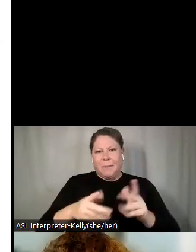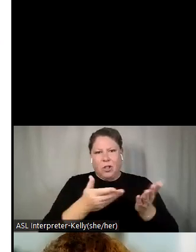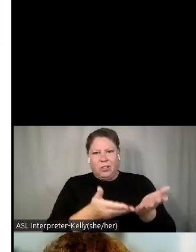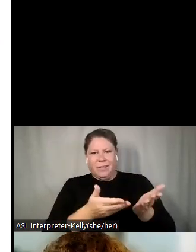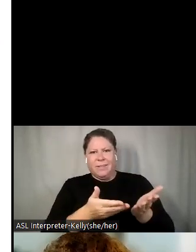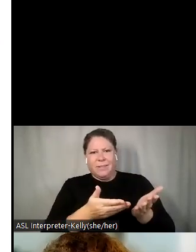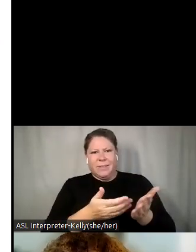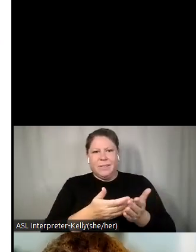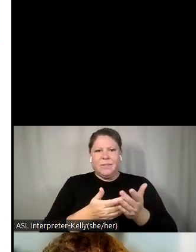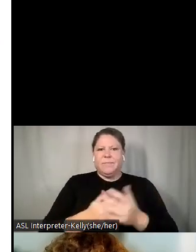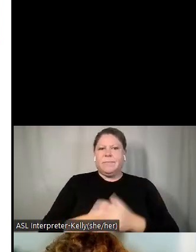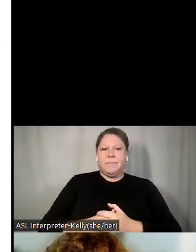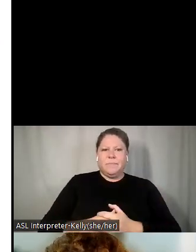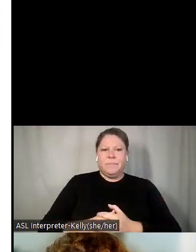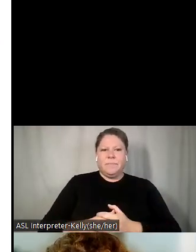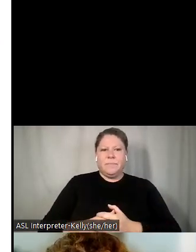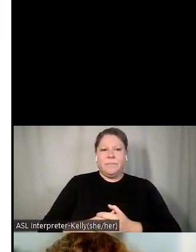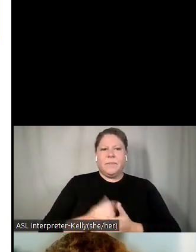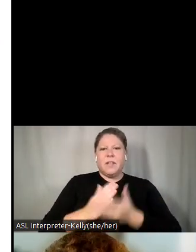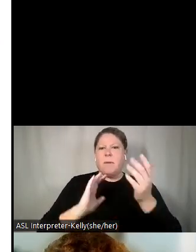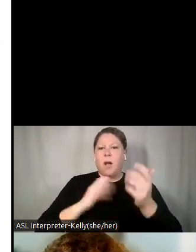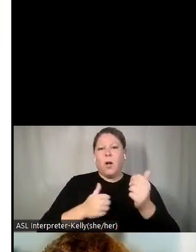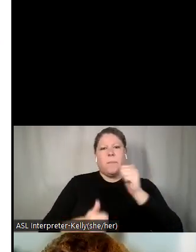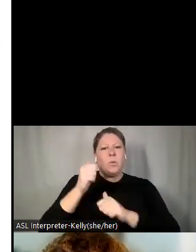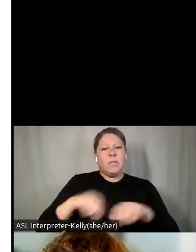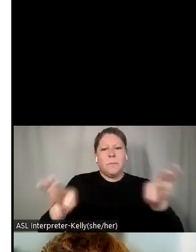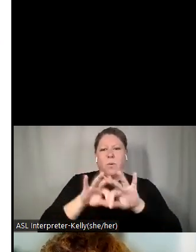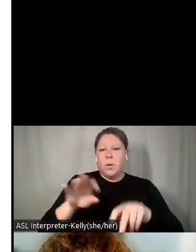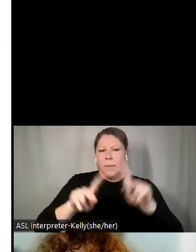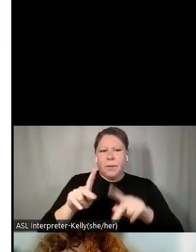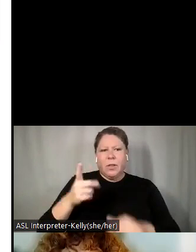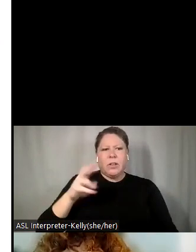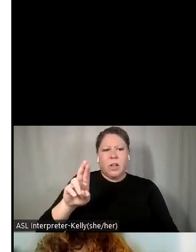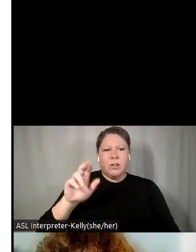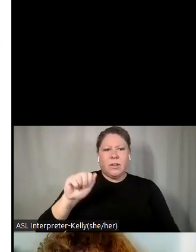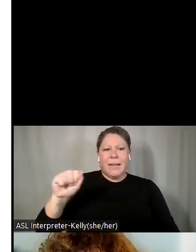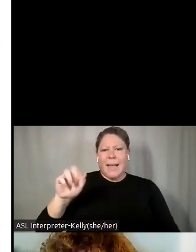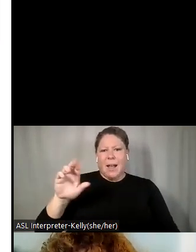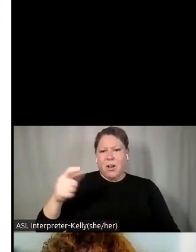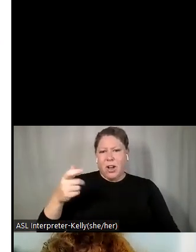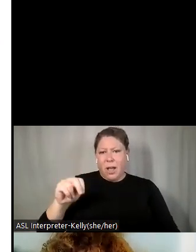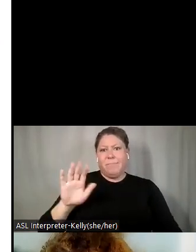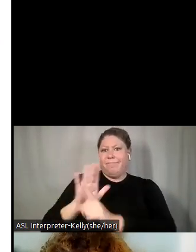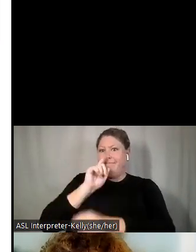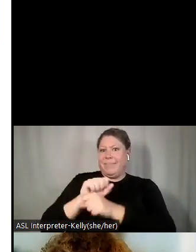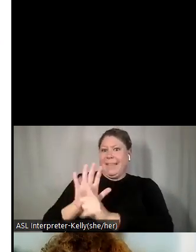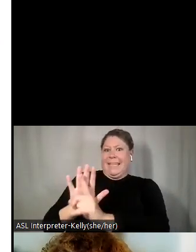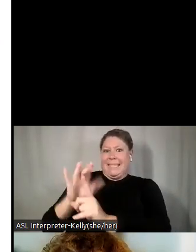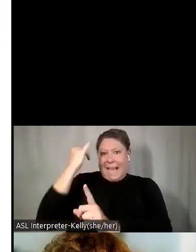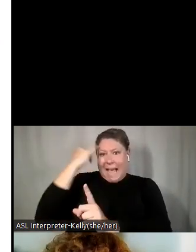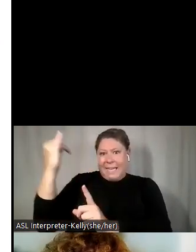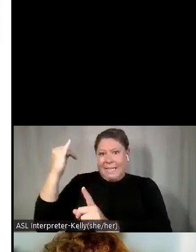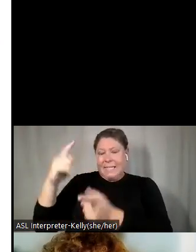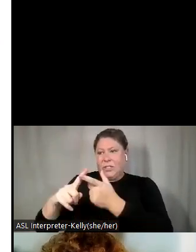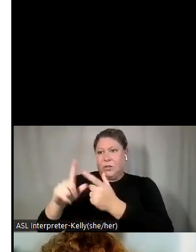important leaders at CDPH. Dr. Aragon, first and foremost, this was really his idea to bring lean to